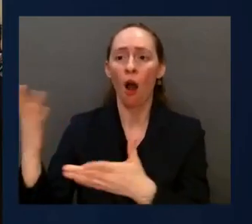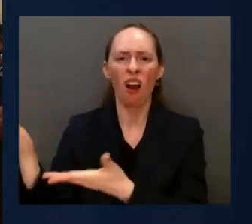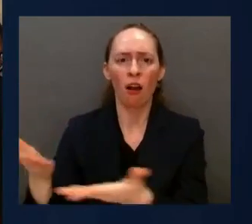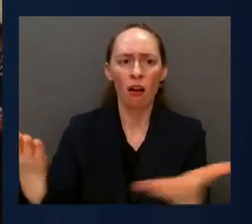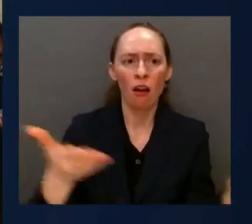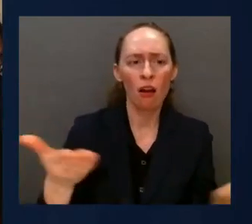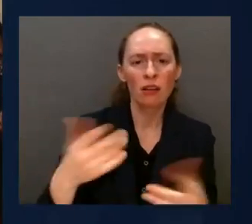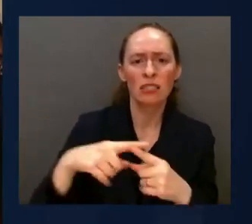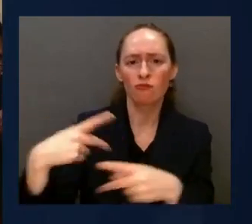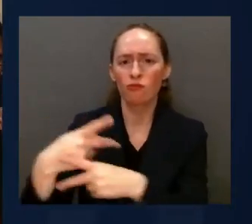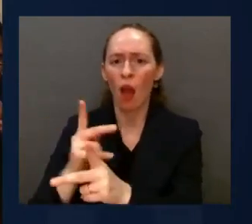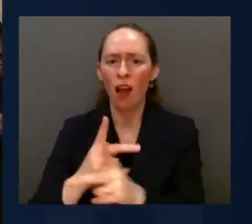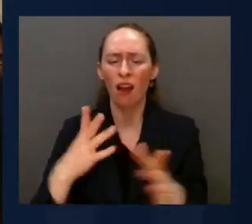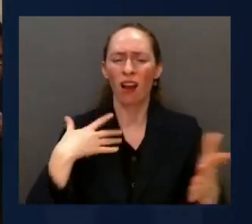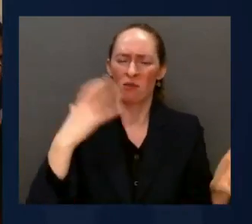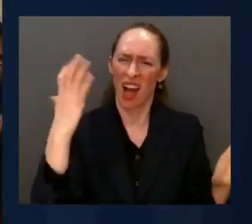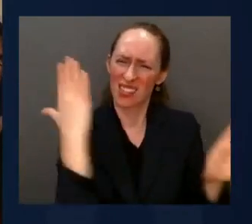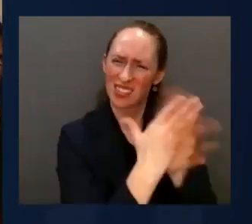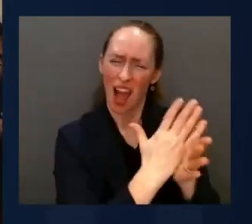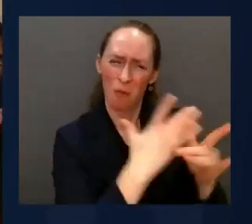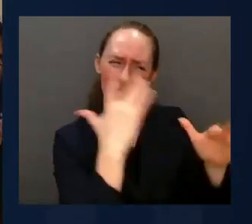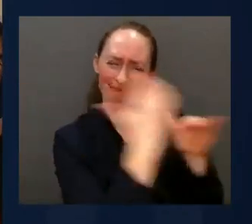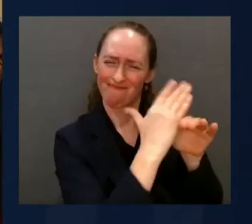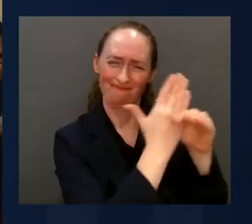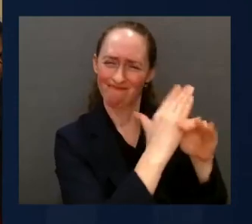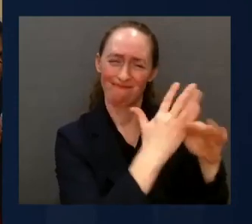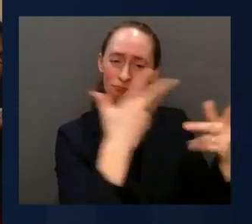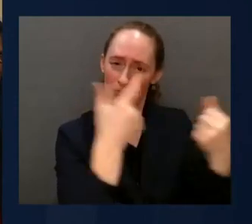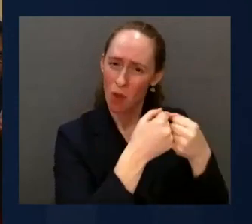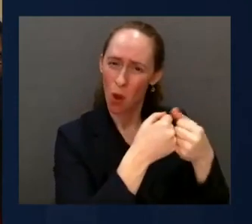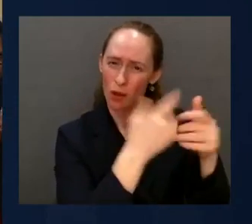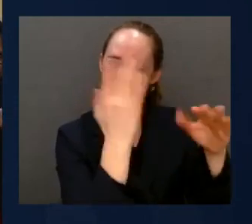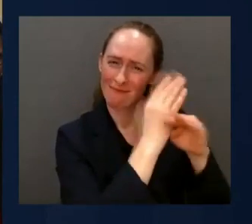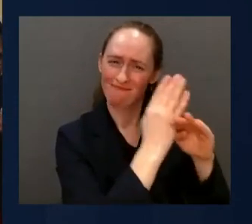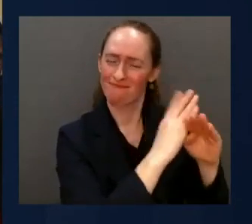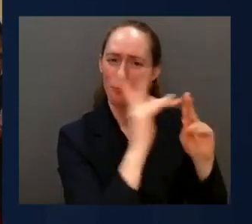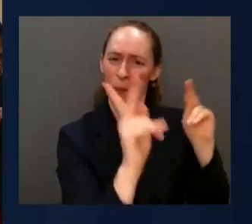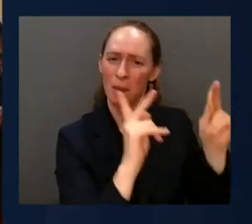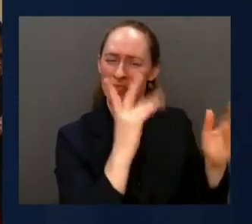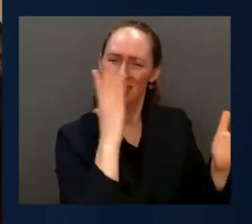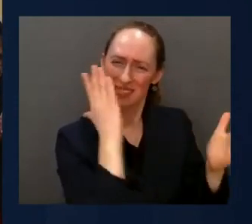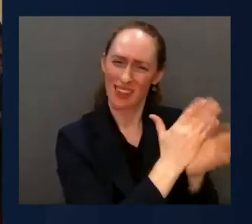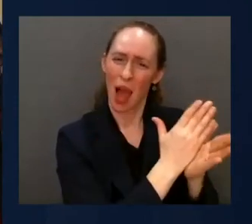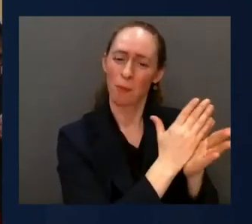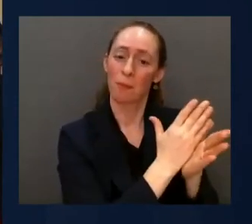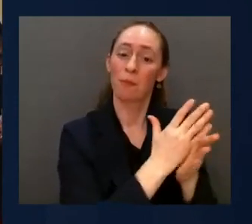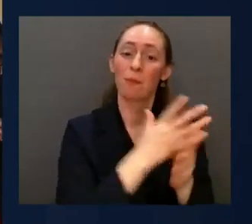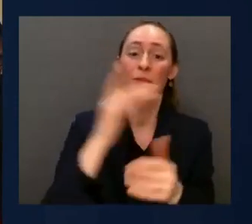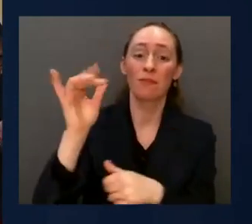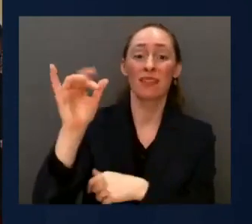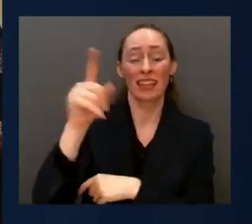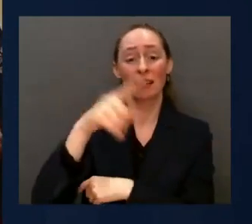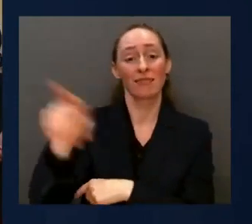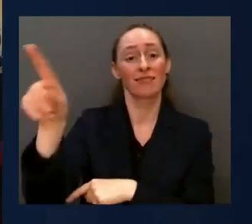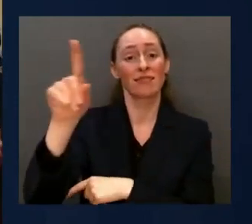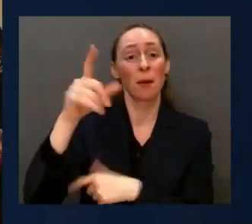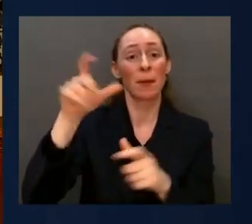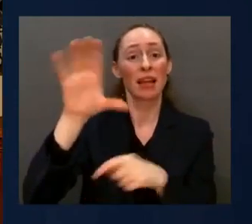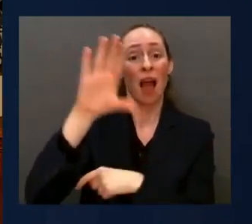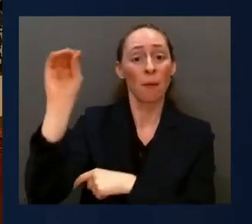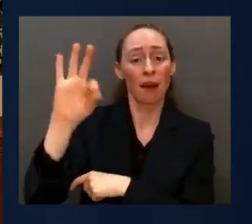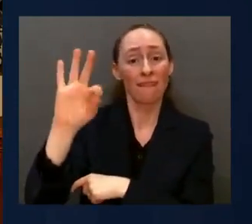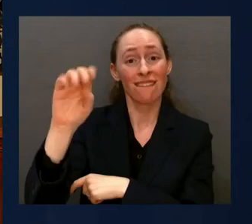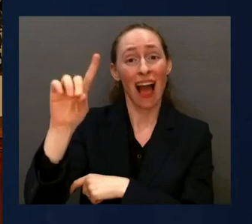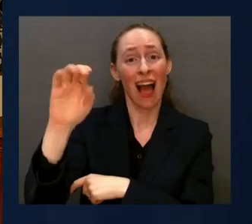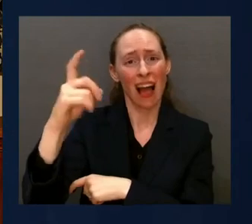Working with couriers like FedEx to inspect more packages for drugs. Strong penalties to crack down on